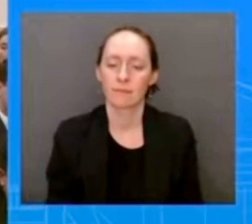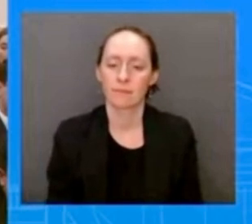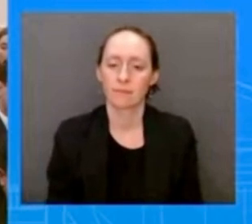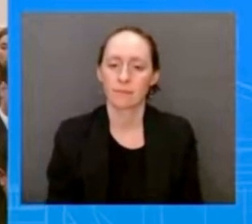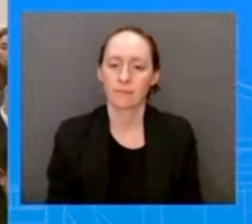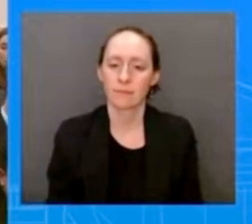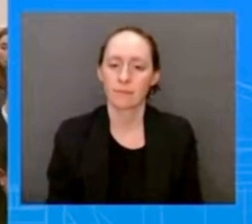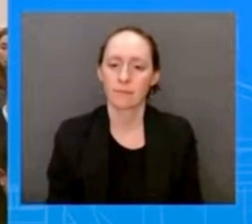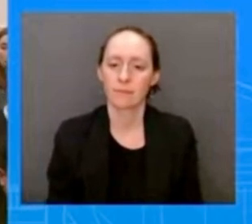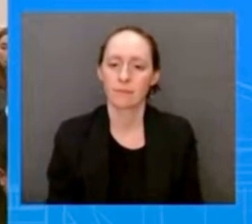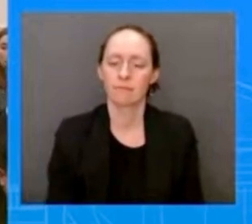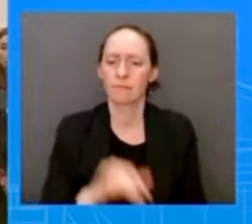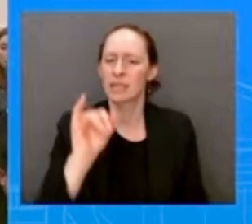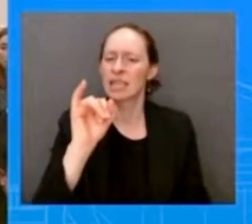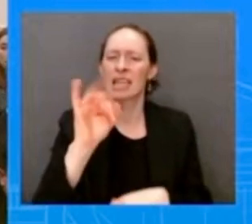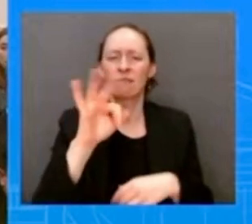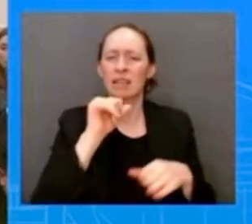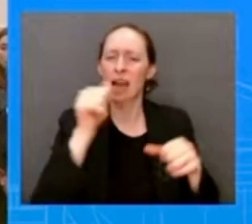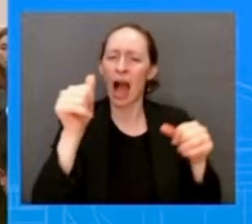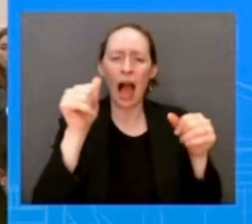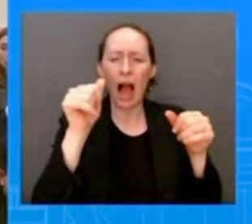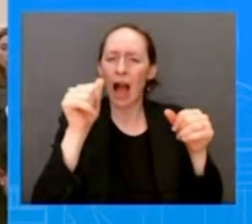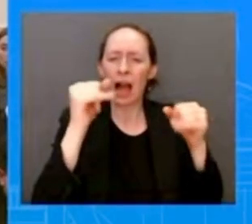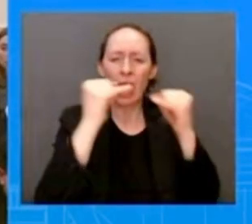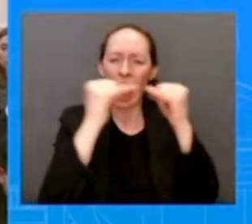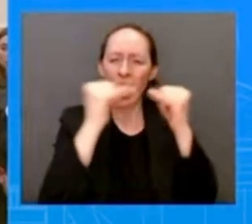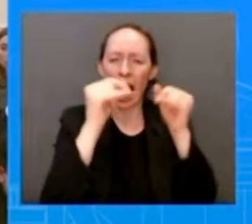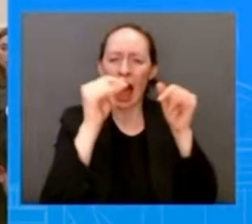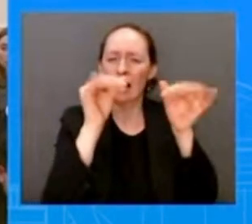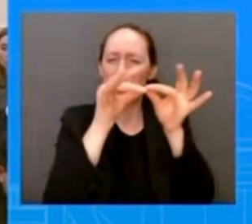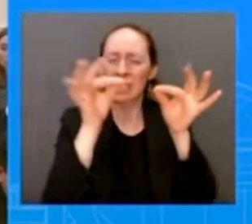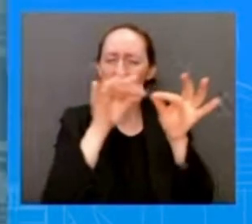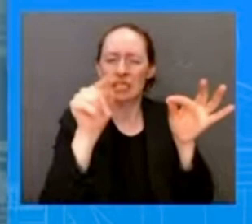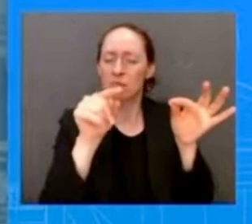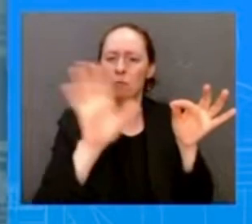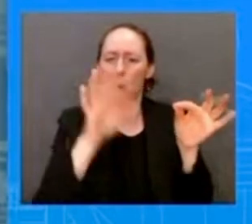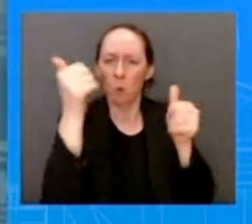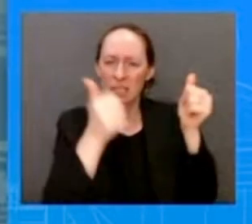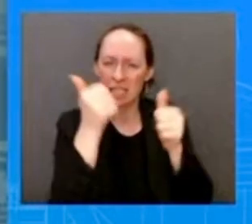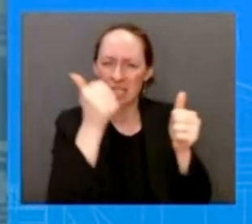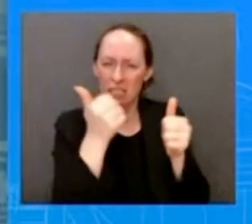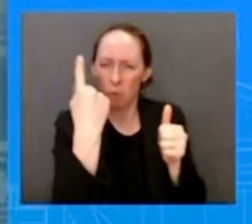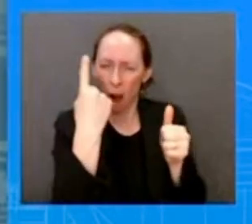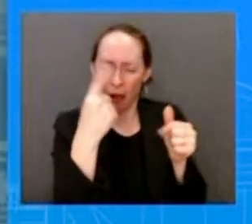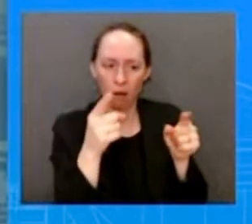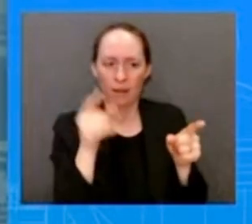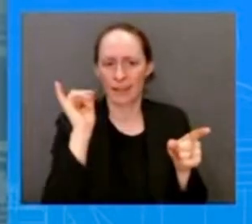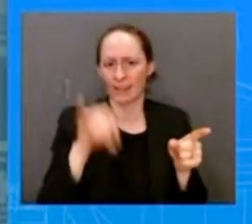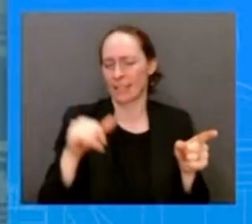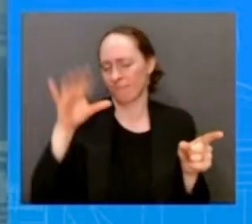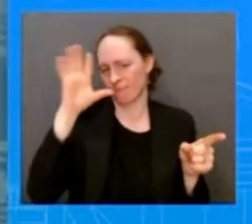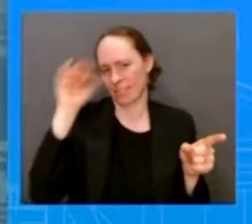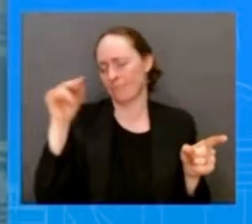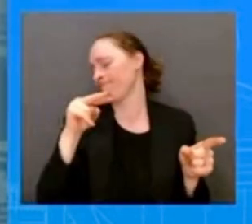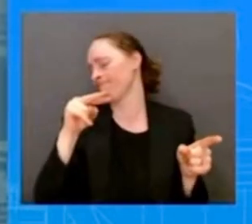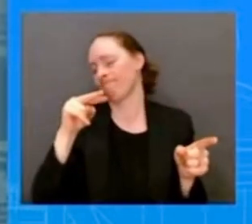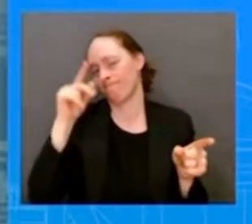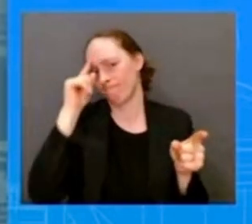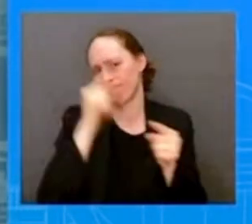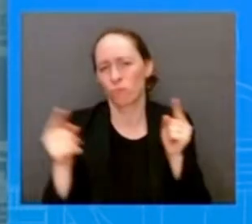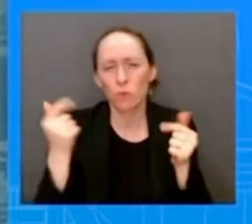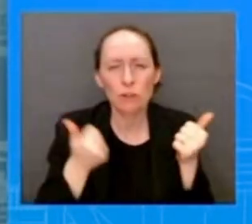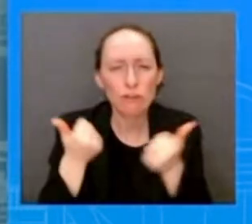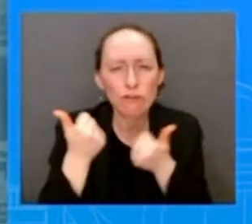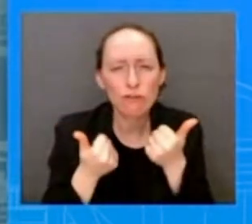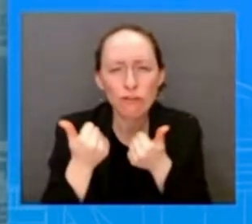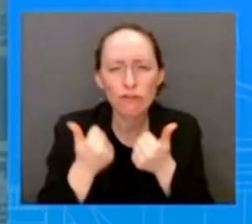that is the president opposing, other than the broad concept of? I mean, that's the answer. The broad. What about it does he